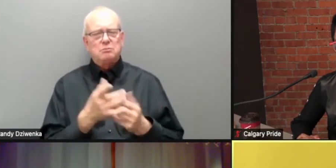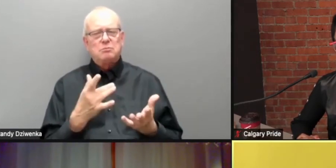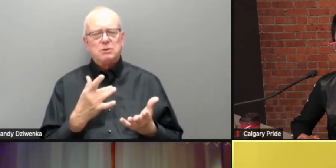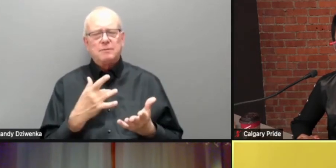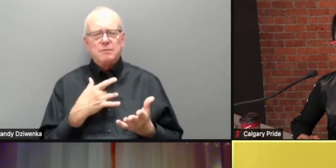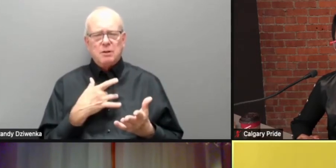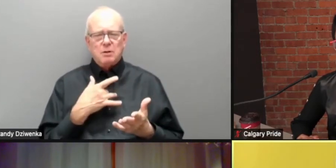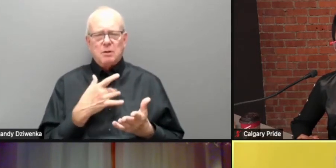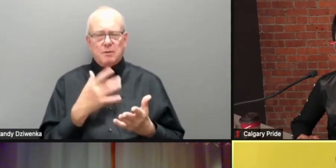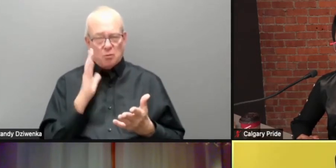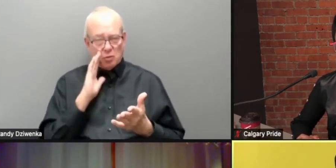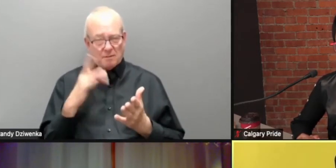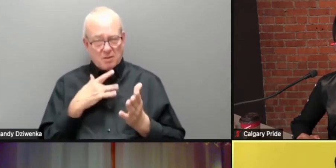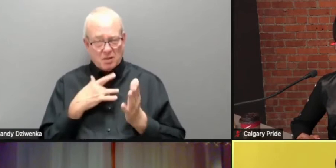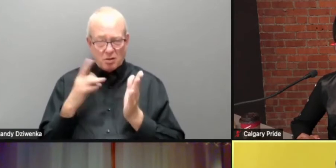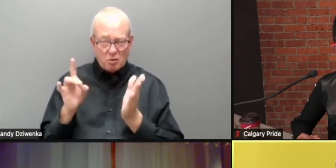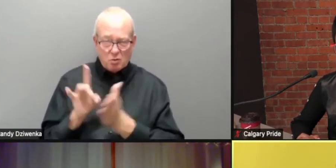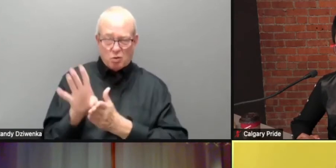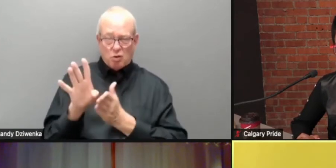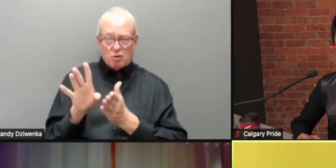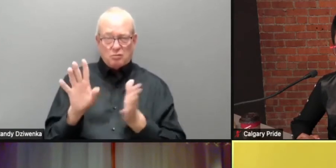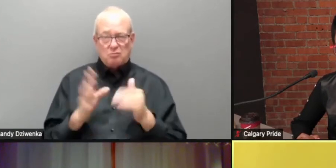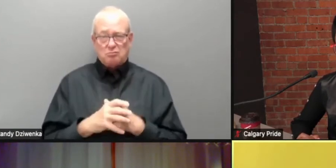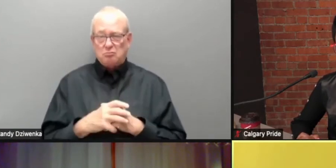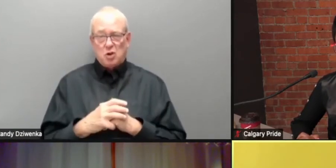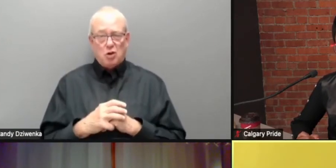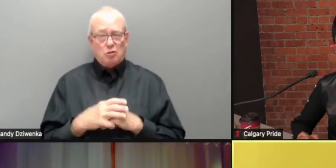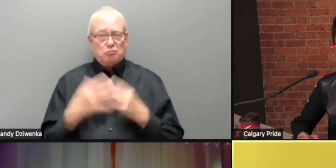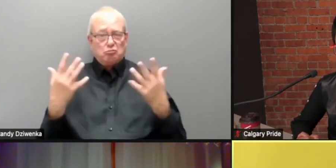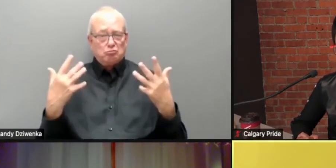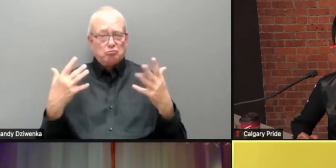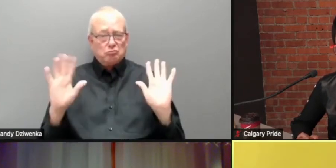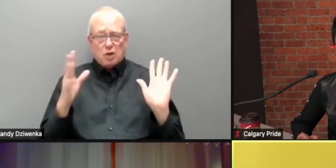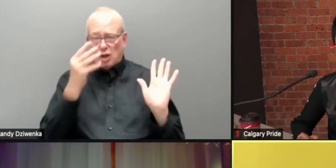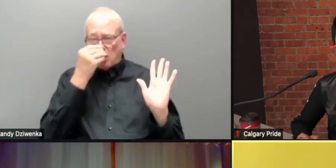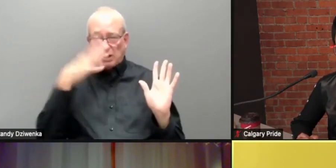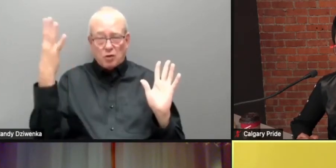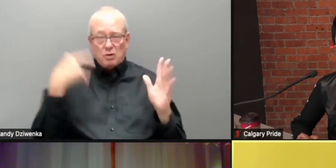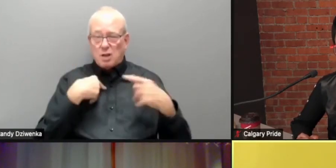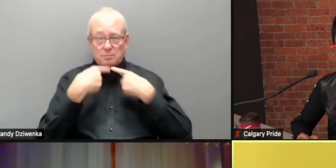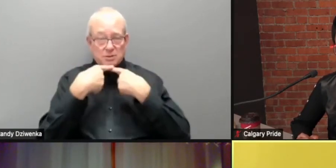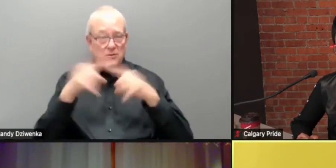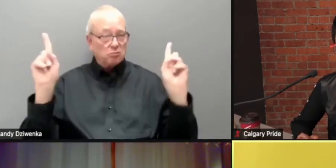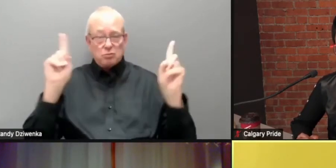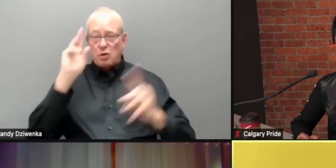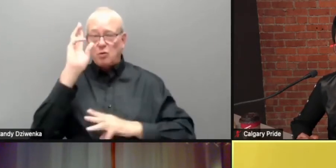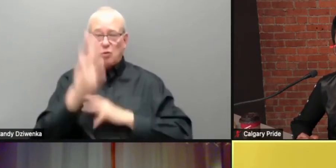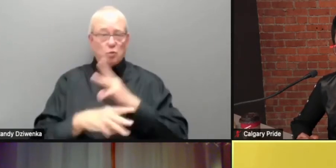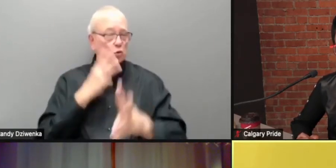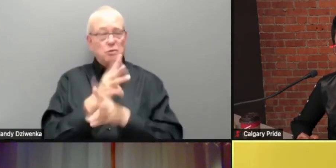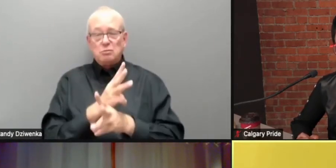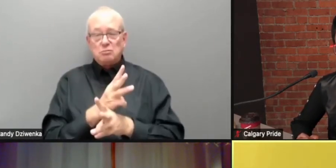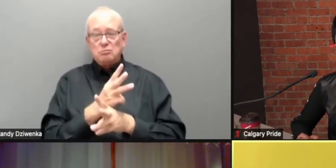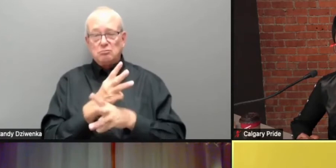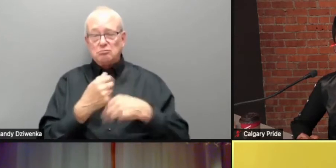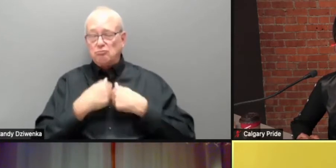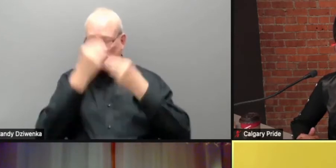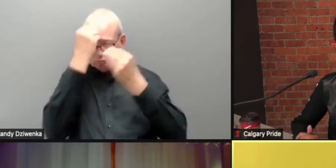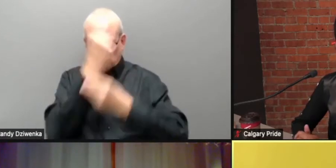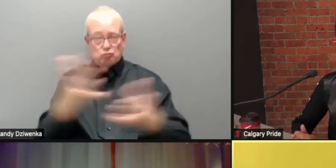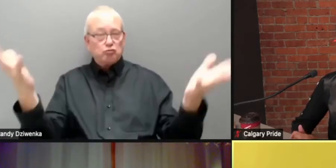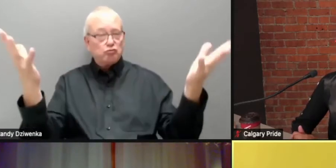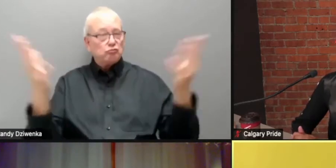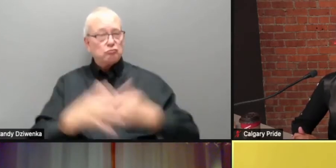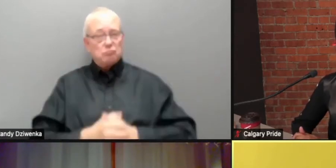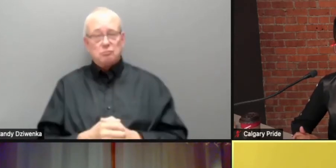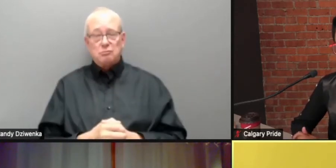it, I don't care. I'm going to tell the whole world. I'll make your work much easier, that you don't